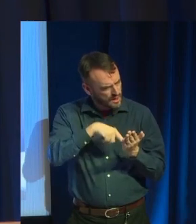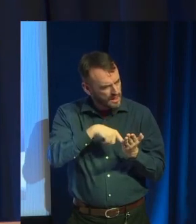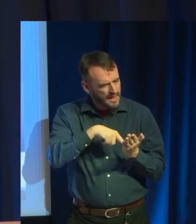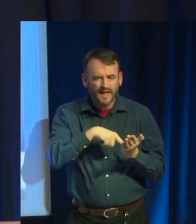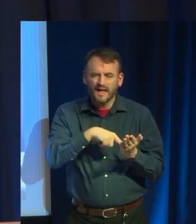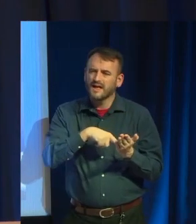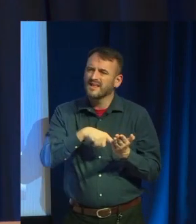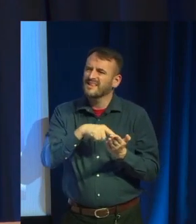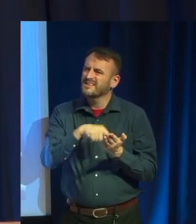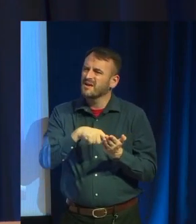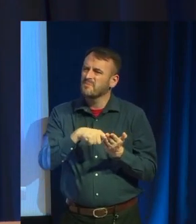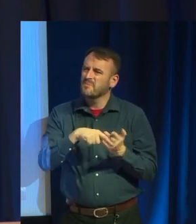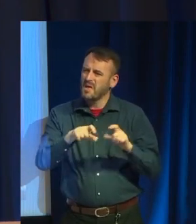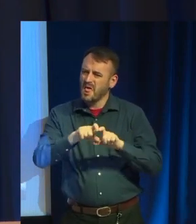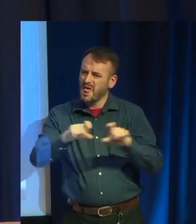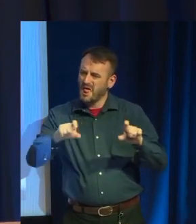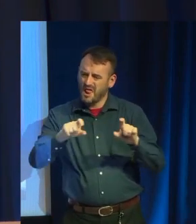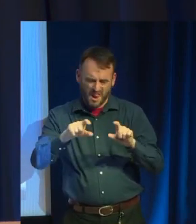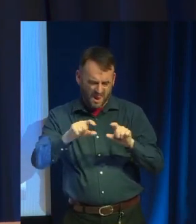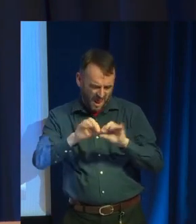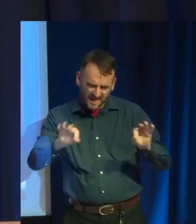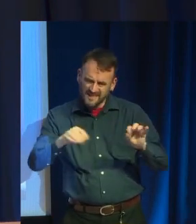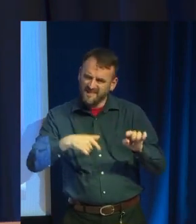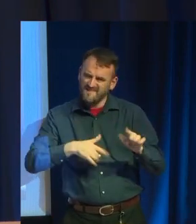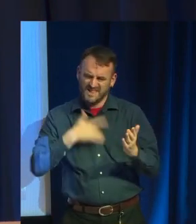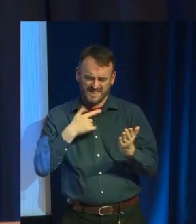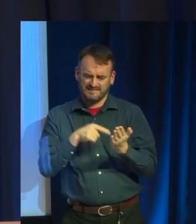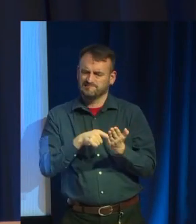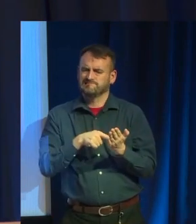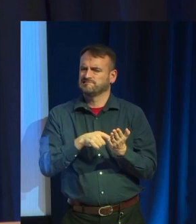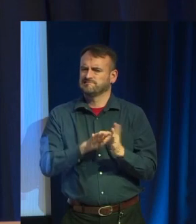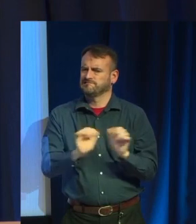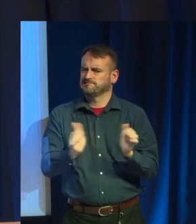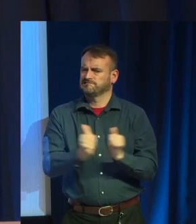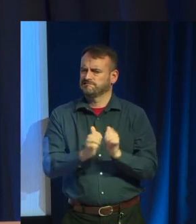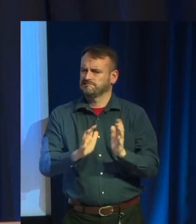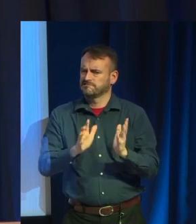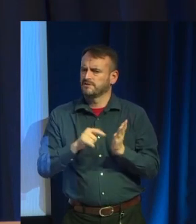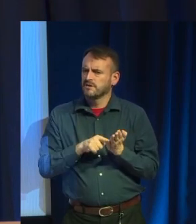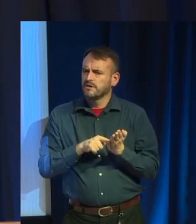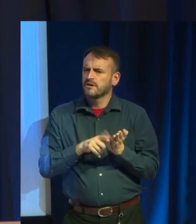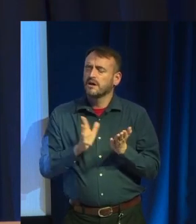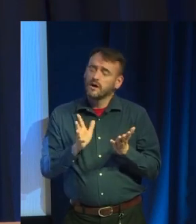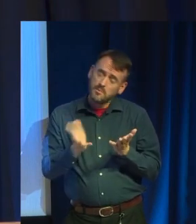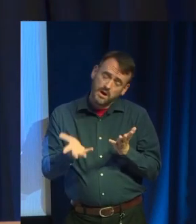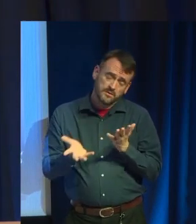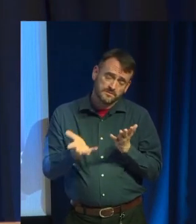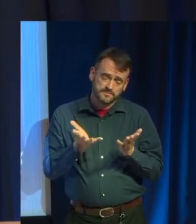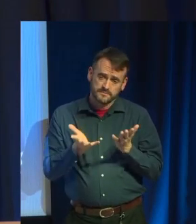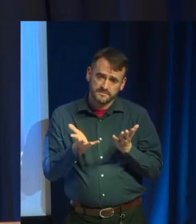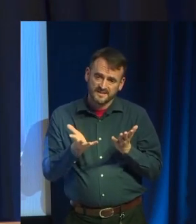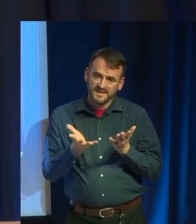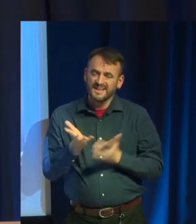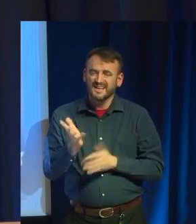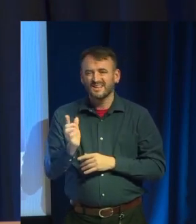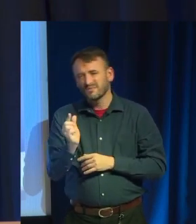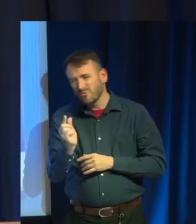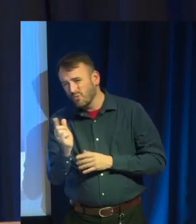cringe-worthy at that moment. But on the other hand, well, it's a small price to pay, I think,